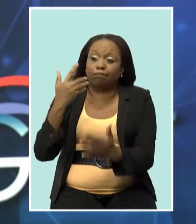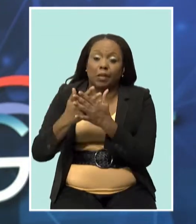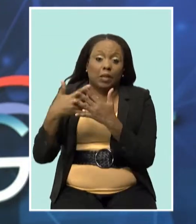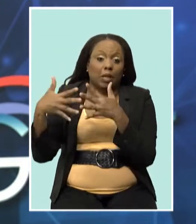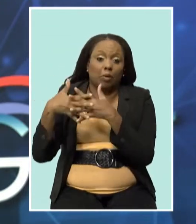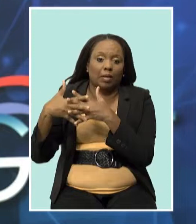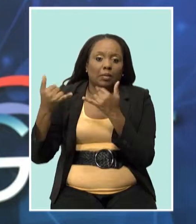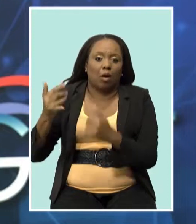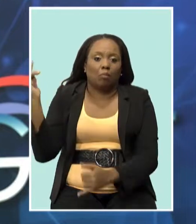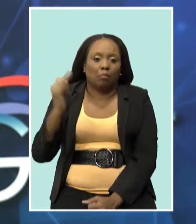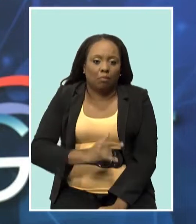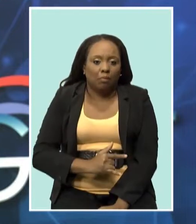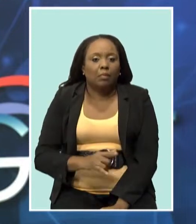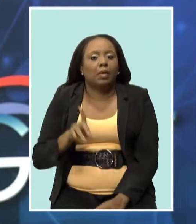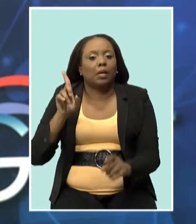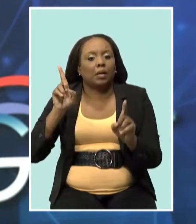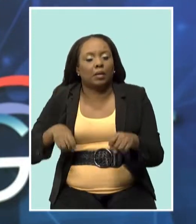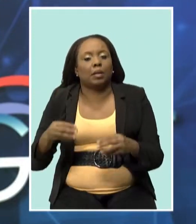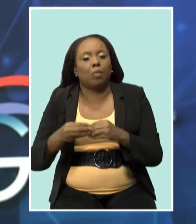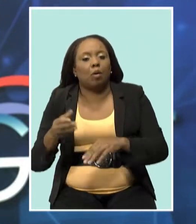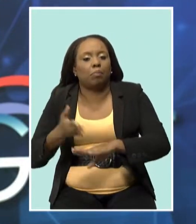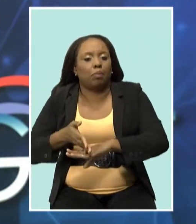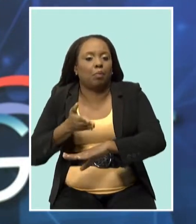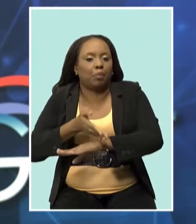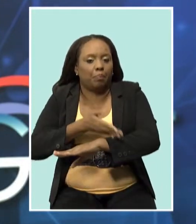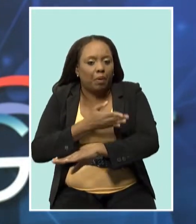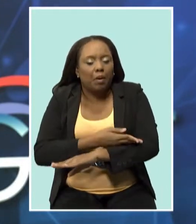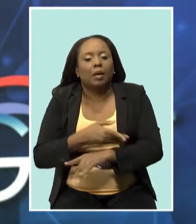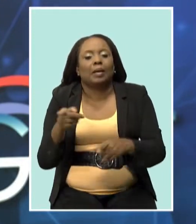really very difficult in a small society like ours